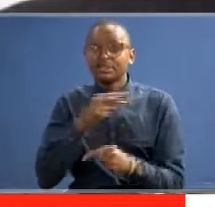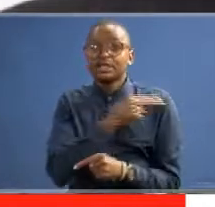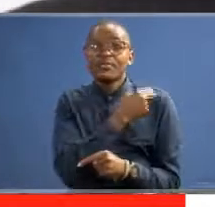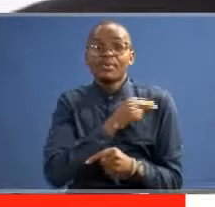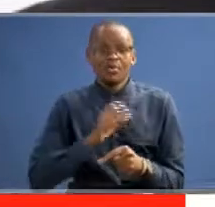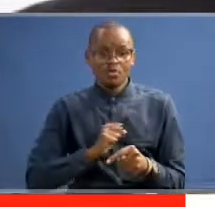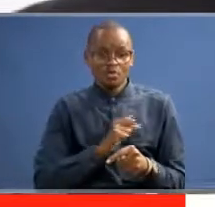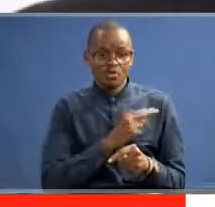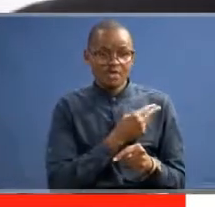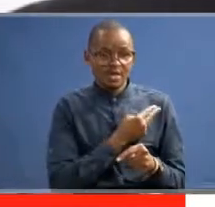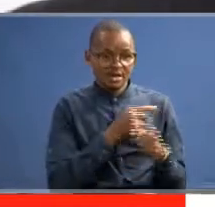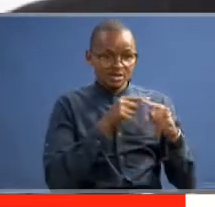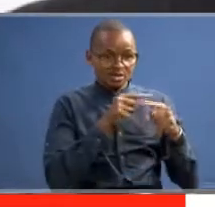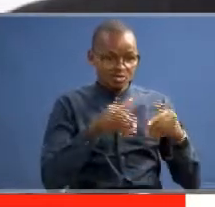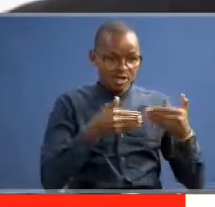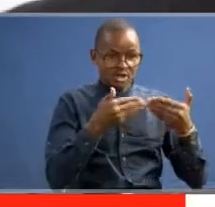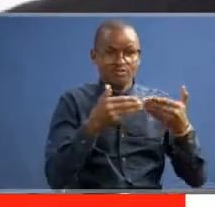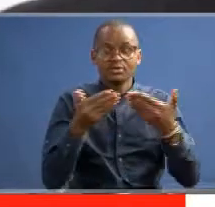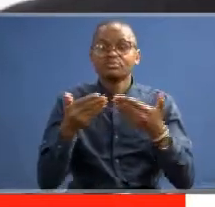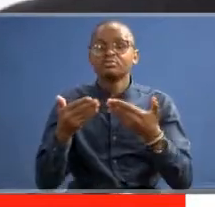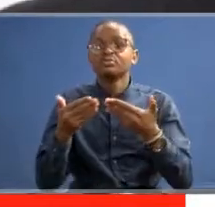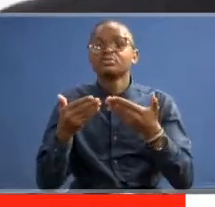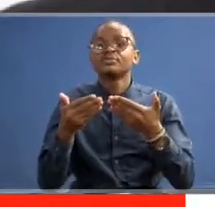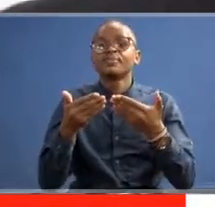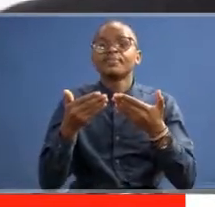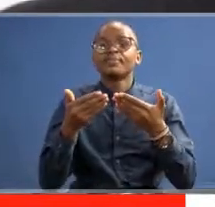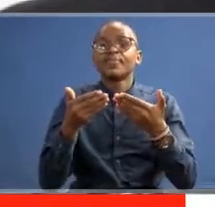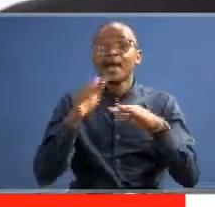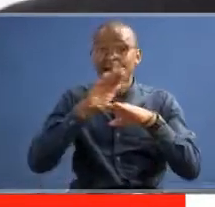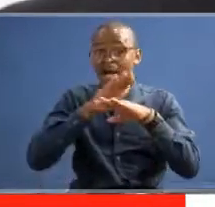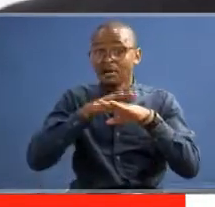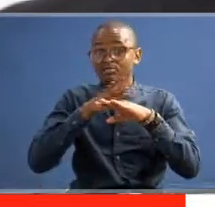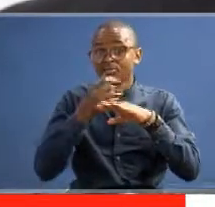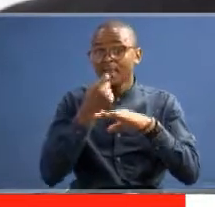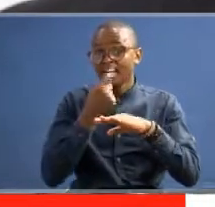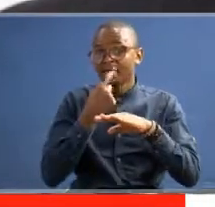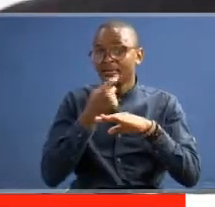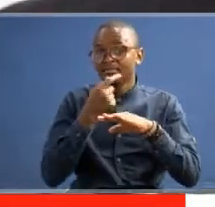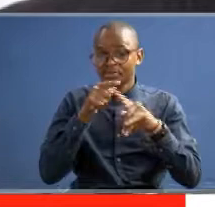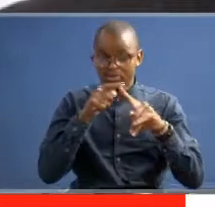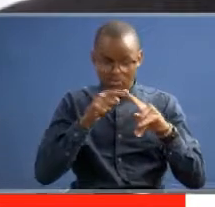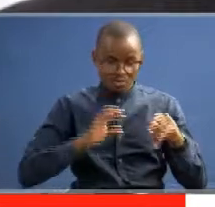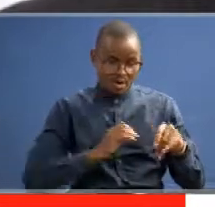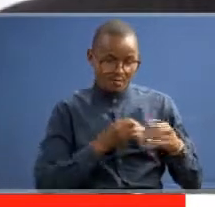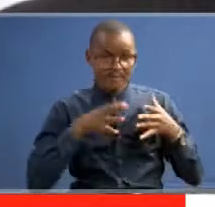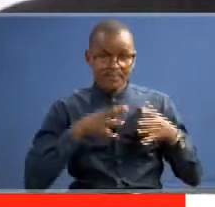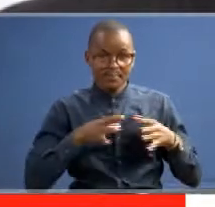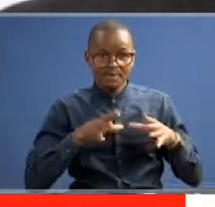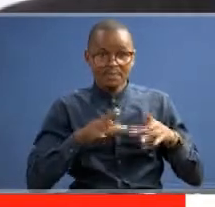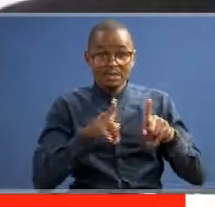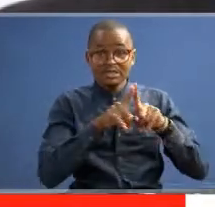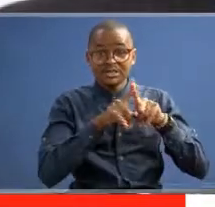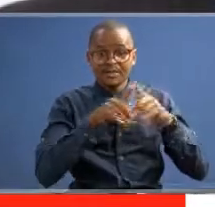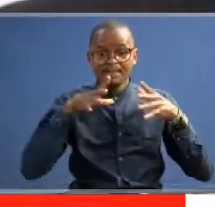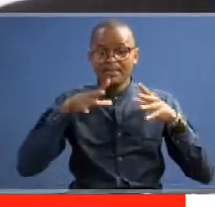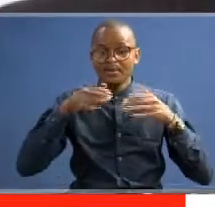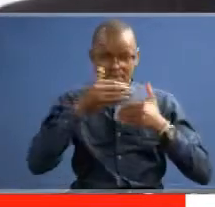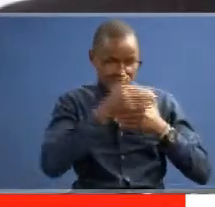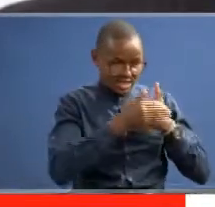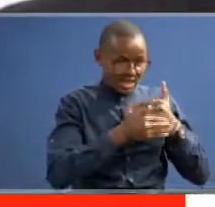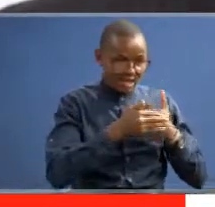with us, to be able to provide affordable Medicare to our people and to the people in the